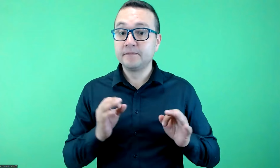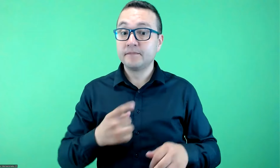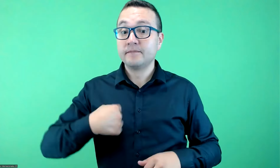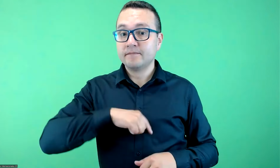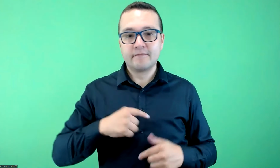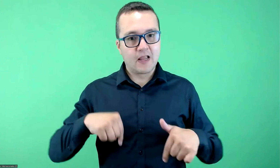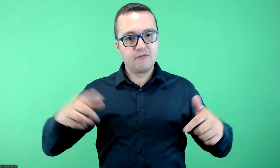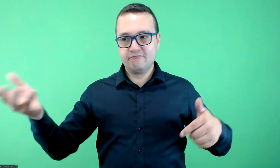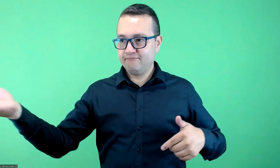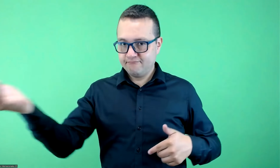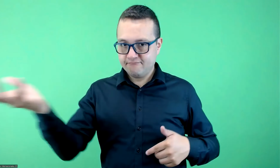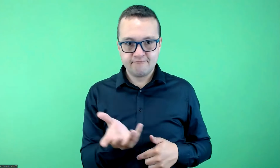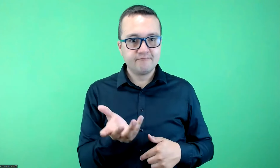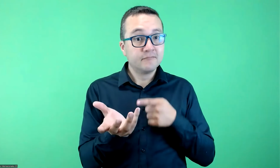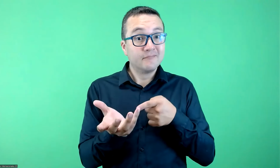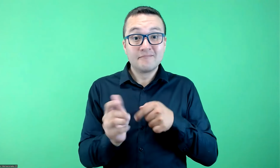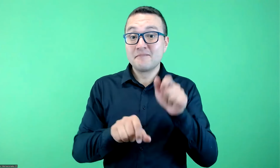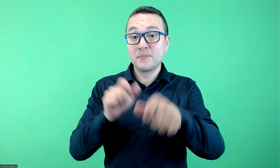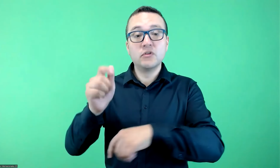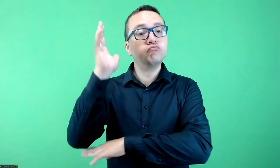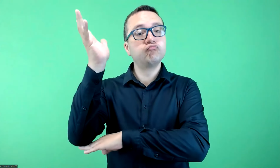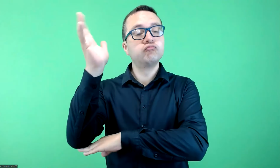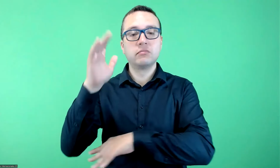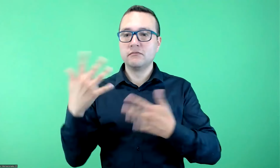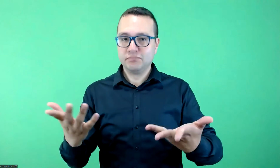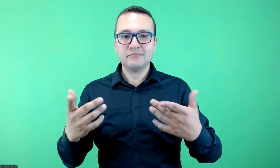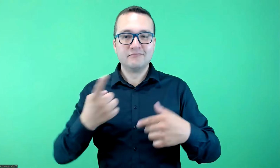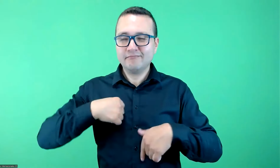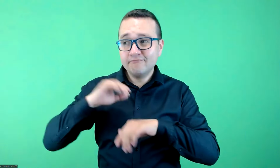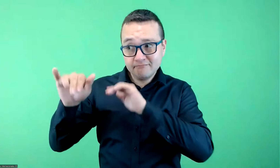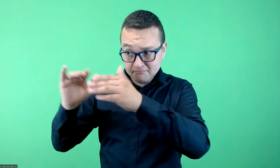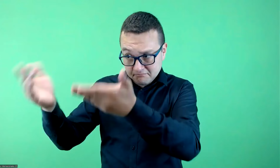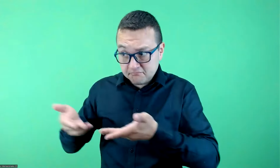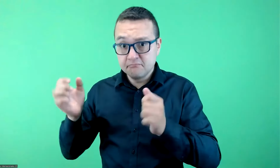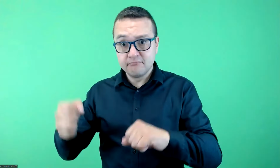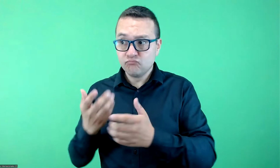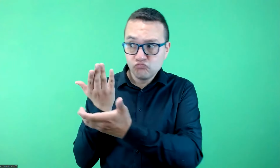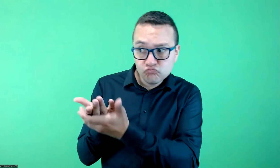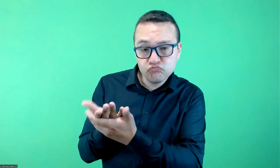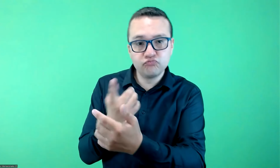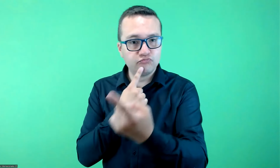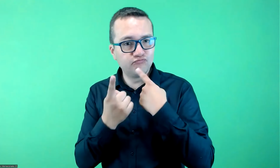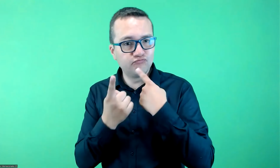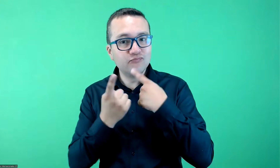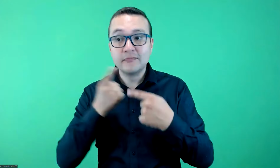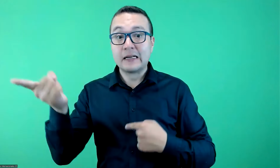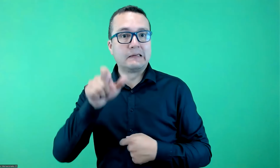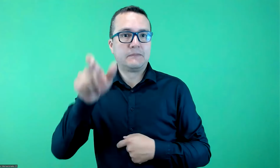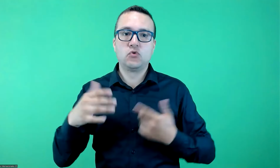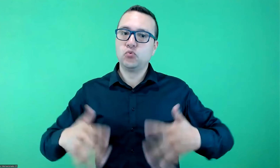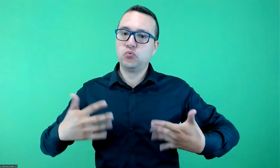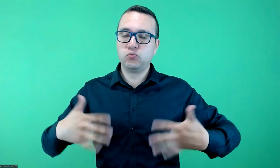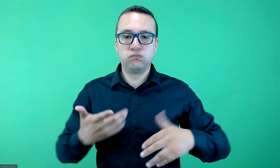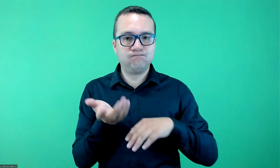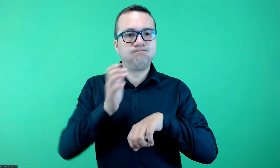We have the pleasure to have a group of distinguished panelists, guests who have accepted this proposal and this exchange that we will hold